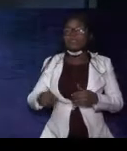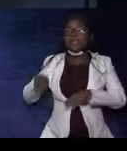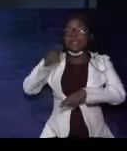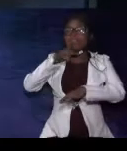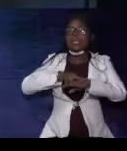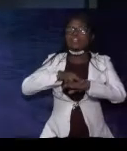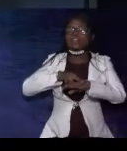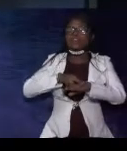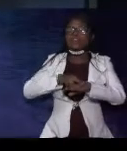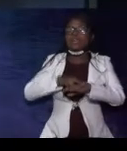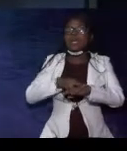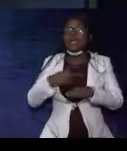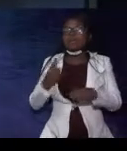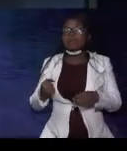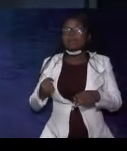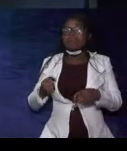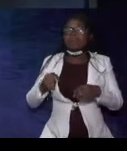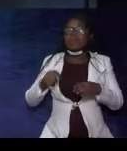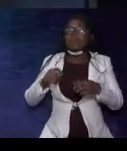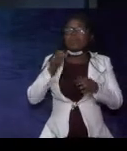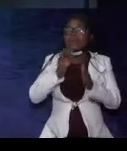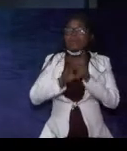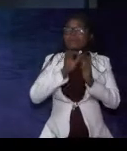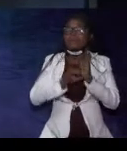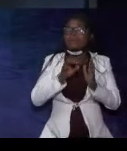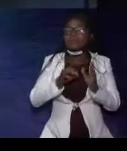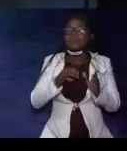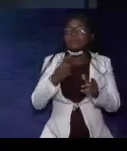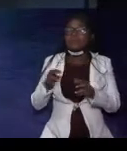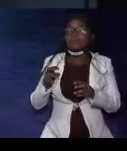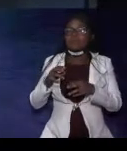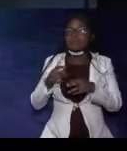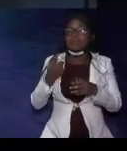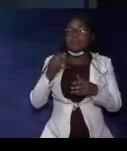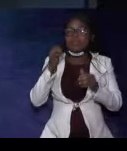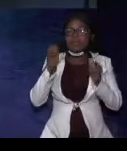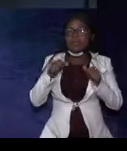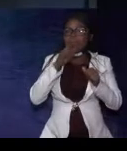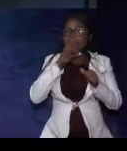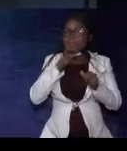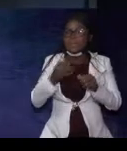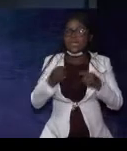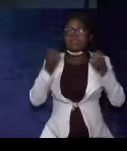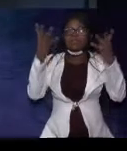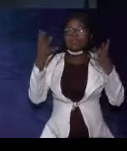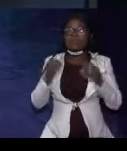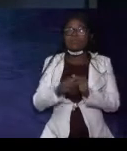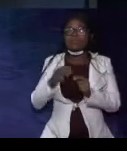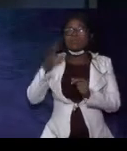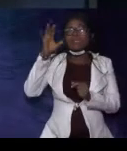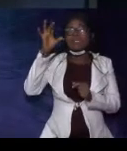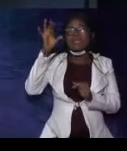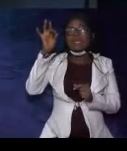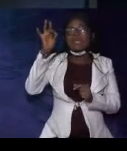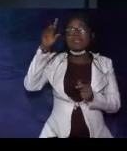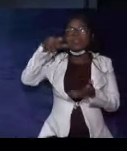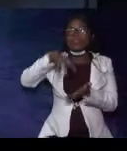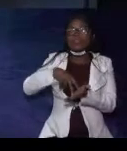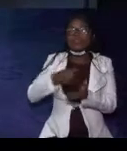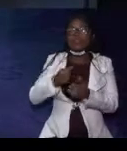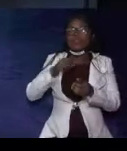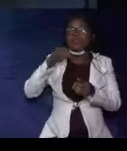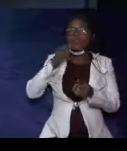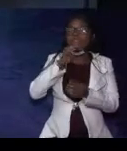in preparing national budgets. The Nigerian budget, for instance, runs into sometimes can be as much as